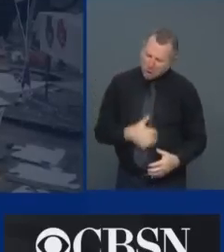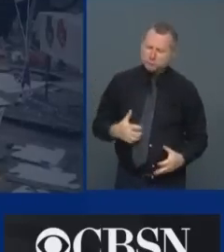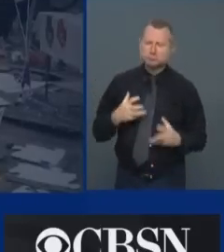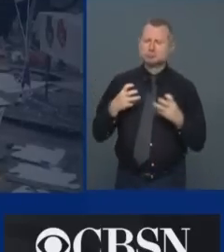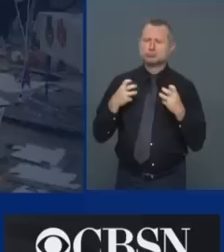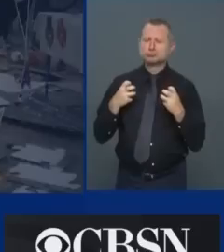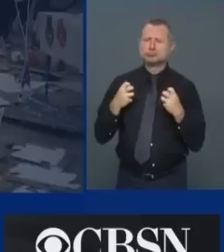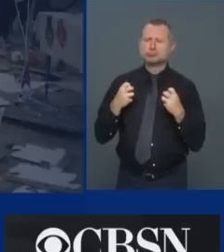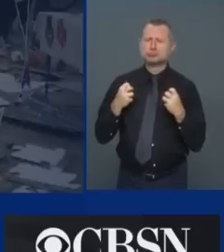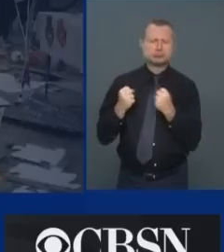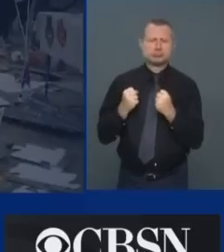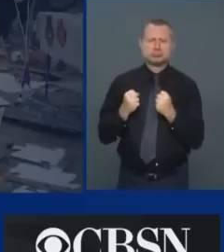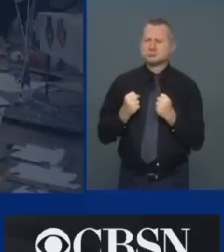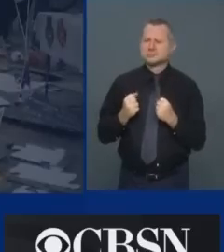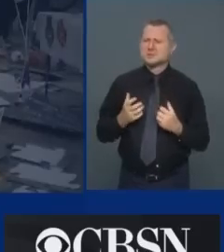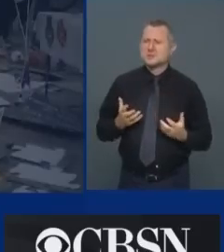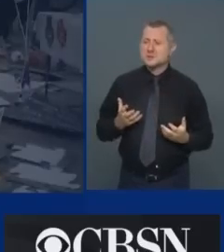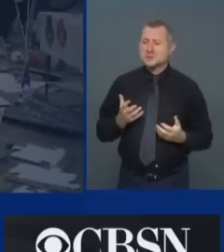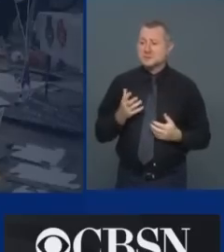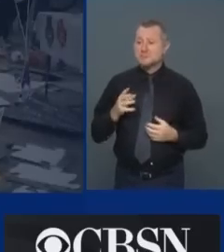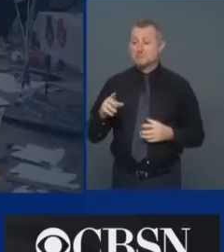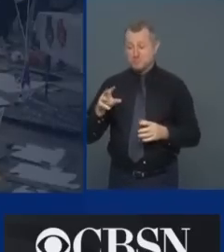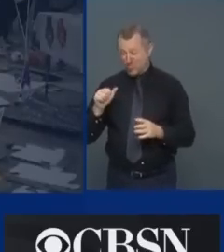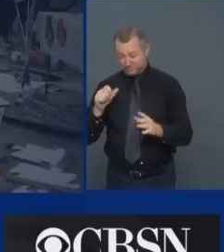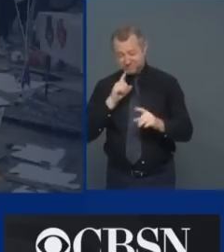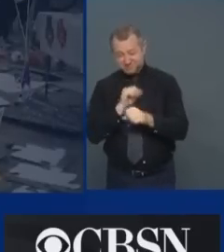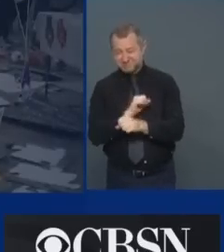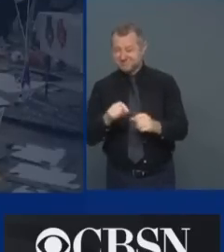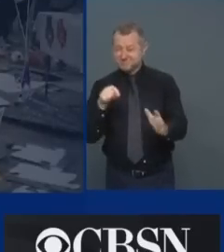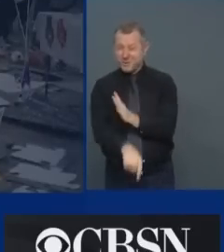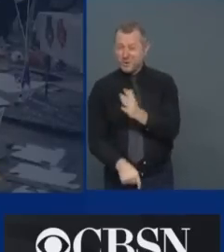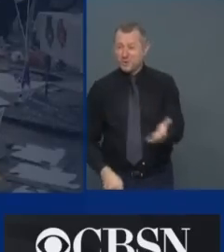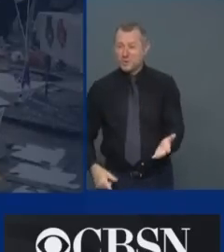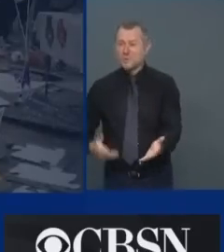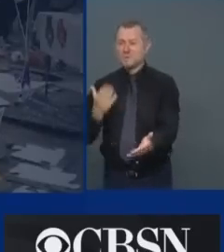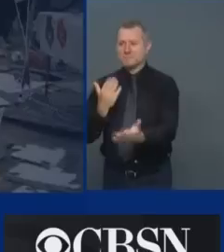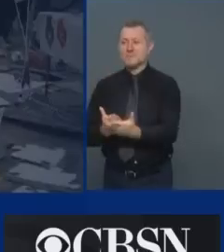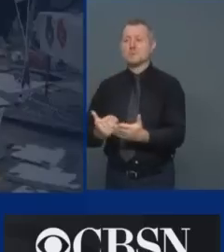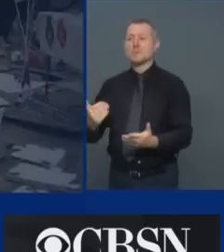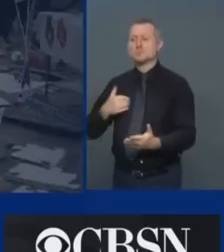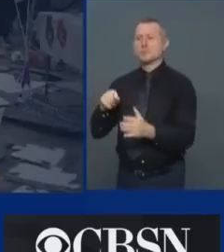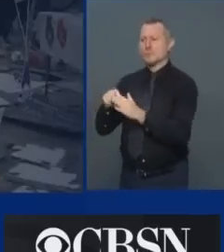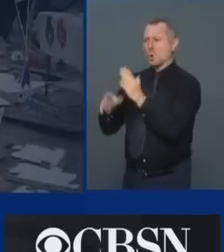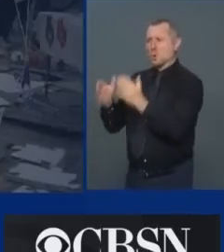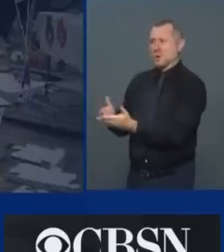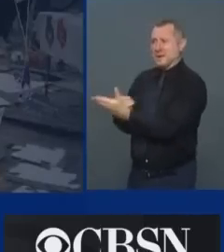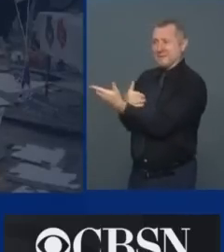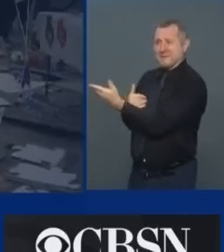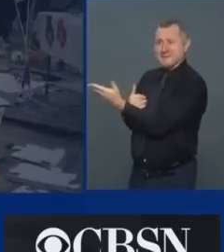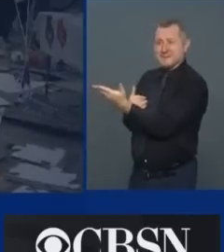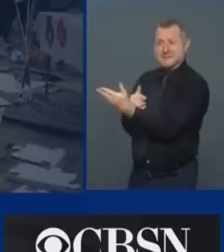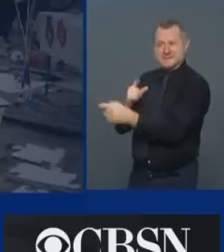murdered, then there's a murderer, right? That's how it works.